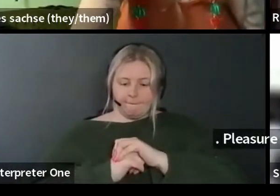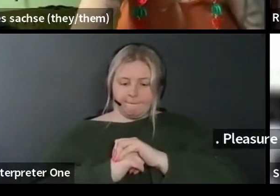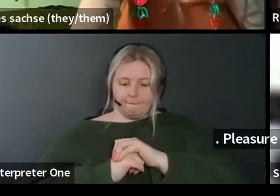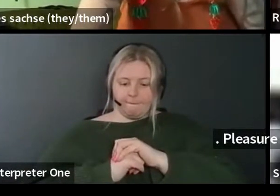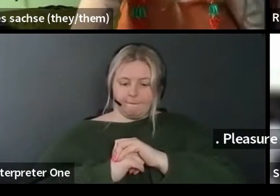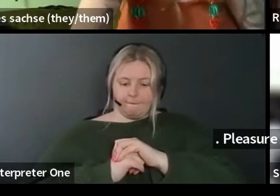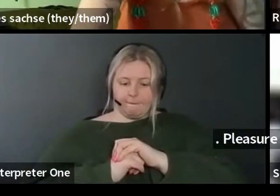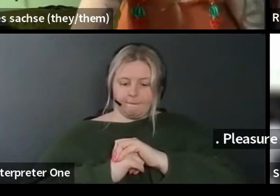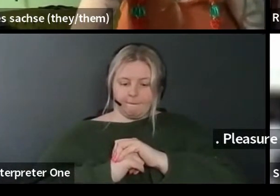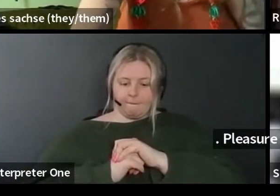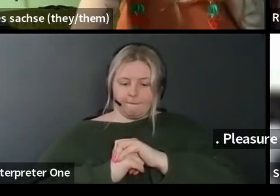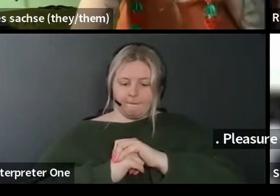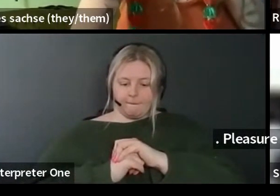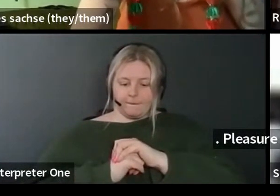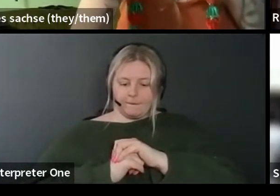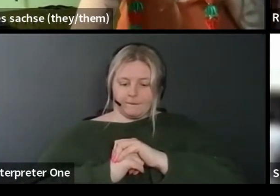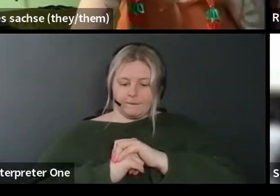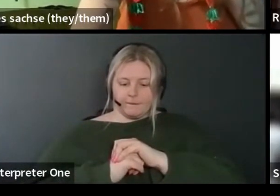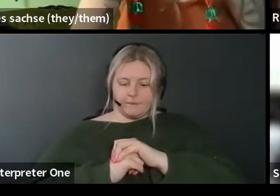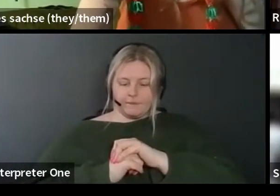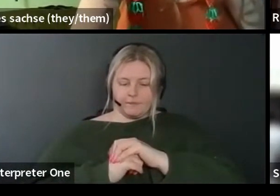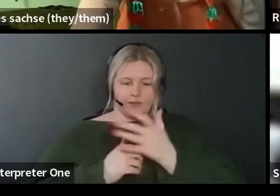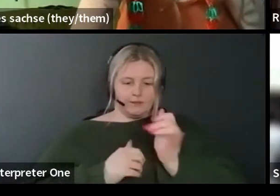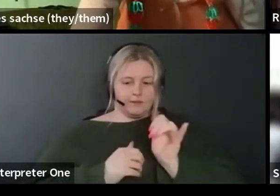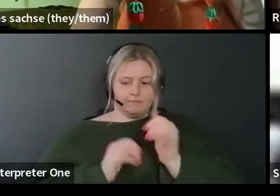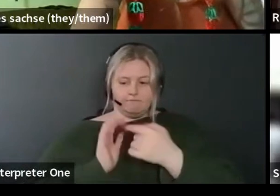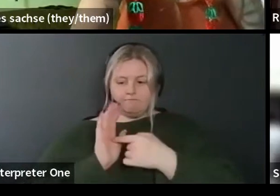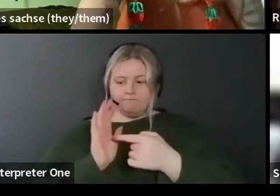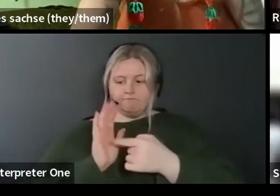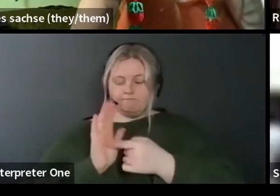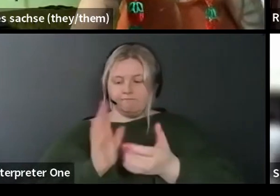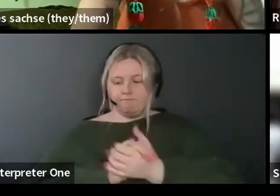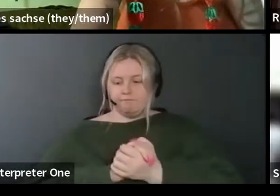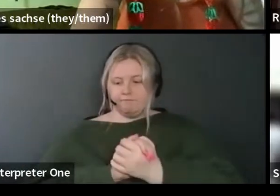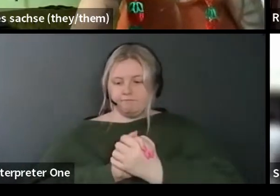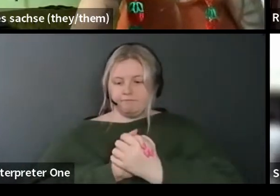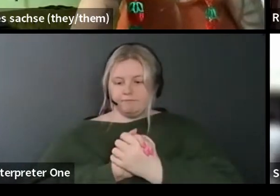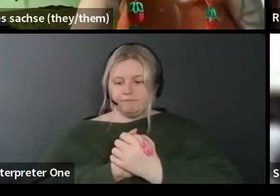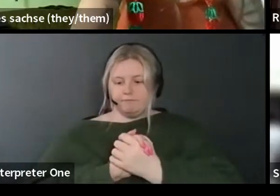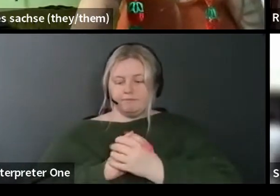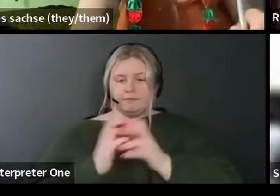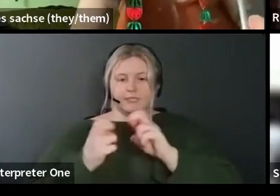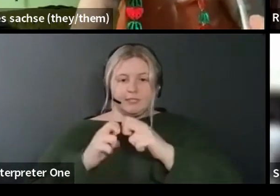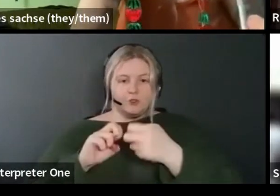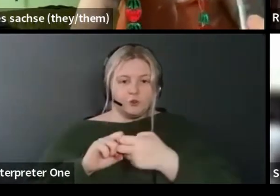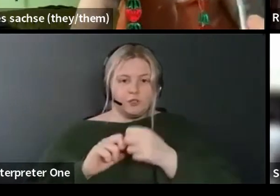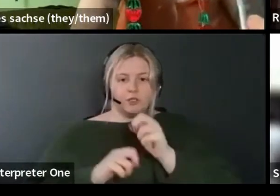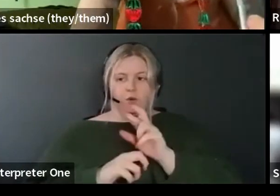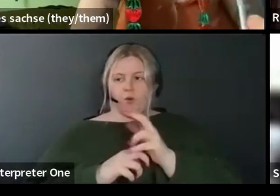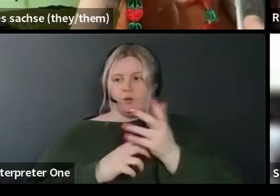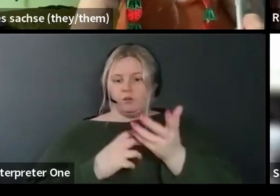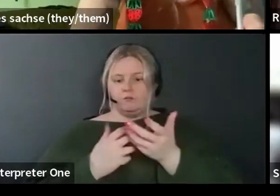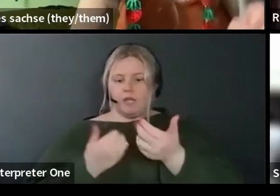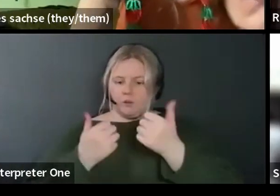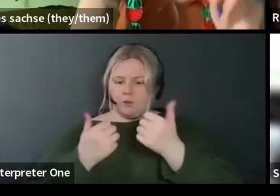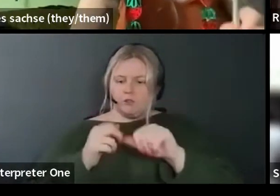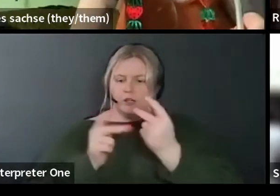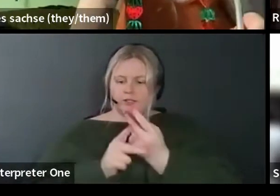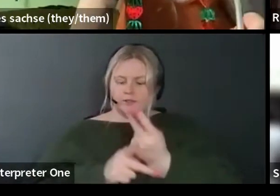like meeting immediate needs to prevent things like further injury or things like that, right? We're trying to address